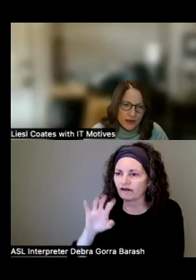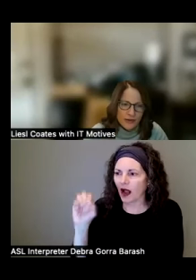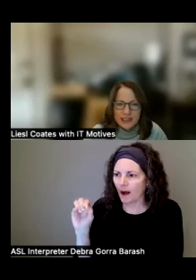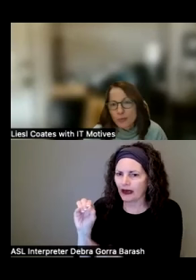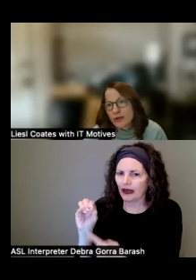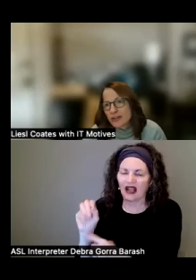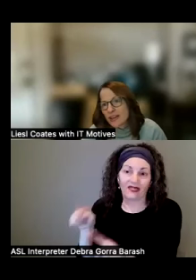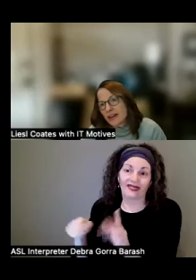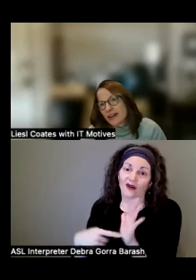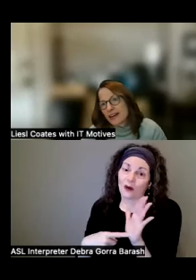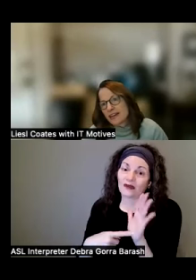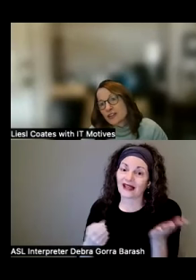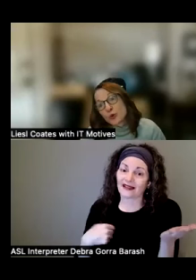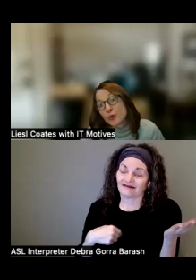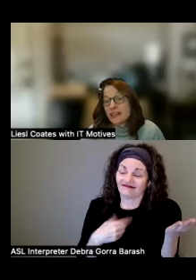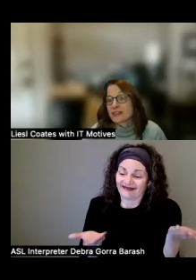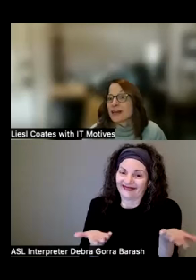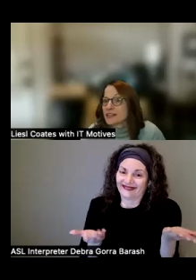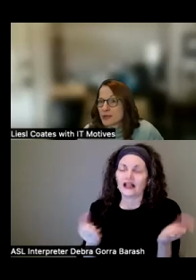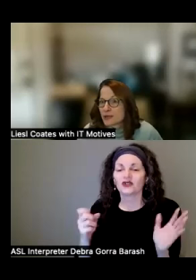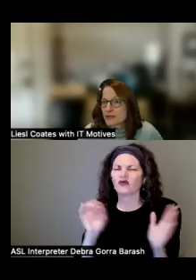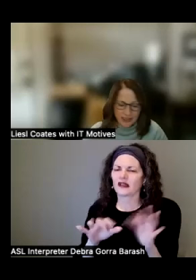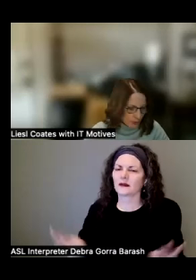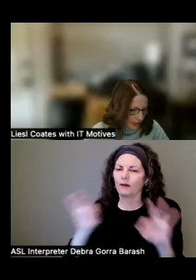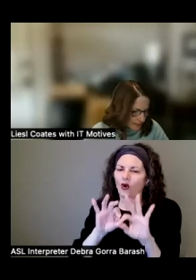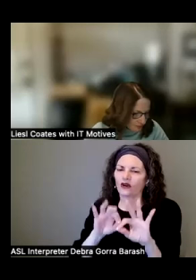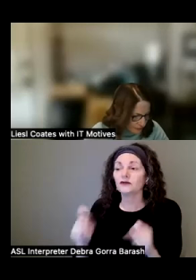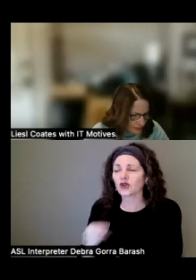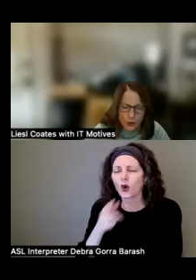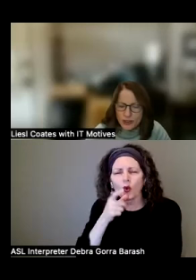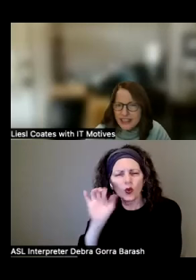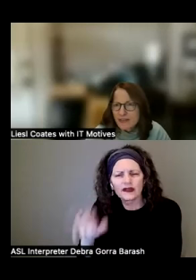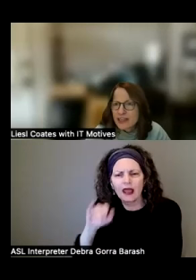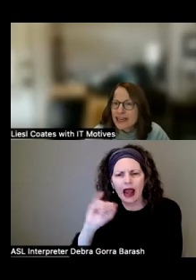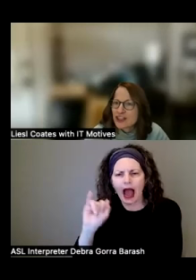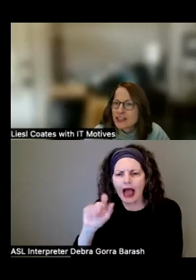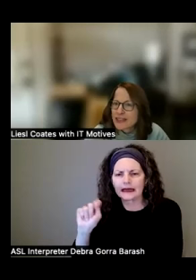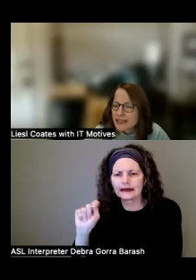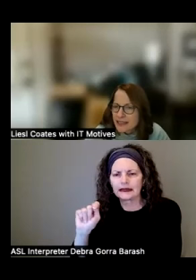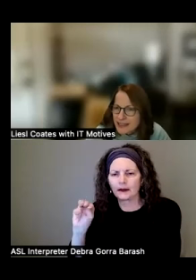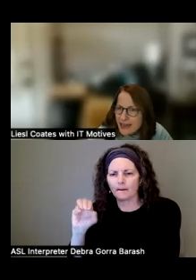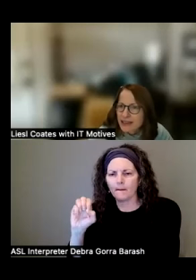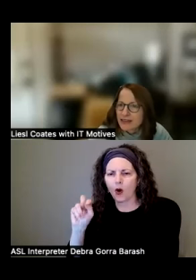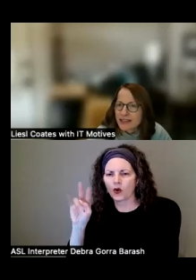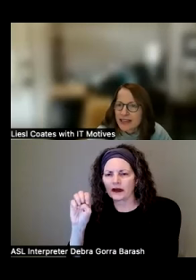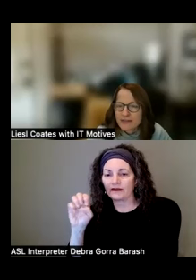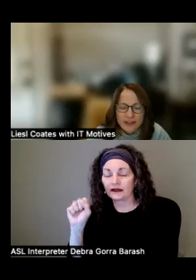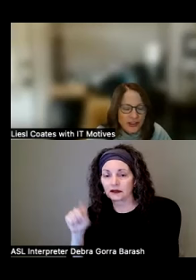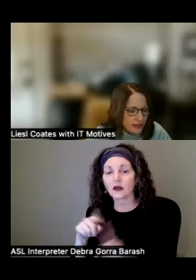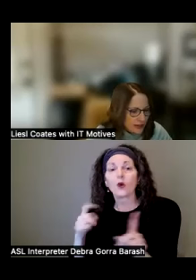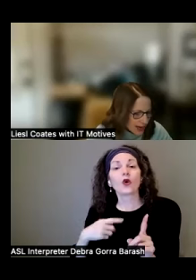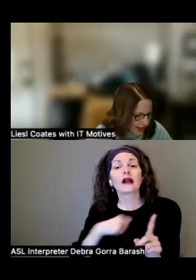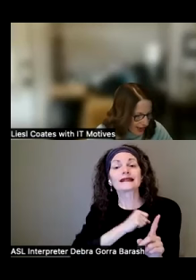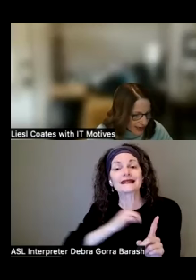And so that's important. So who is IT Motives anyway? We're a staffing agency in the tech